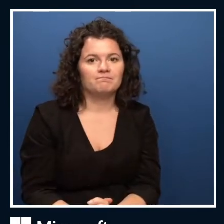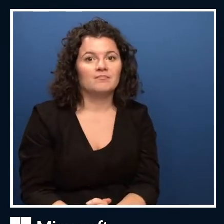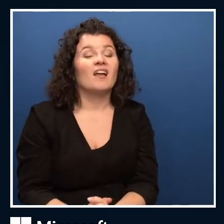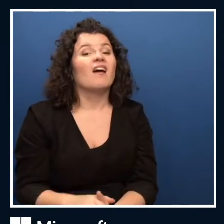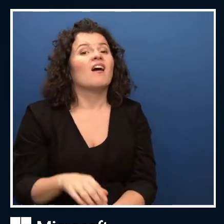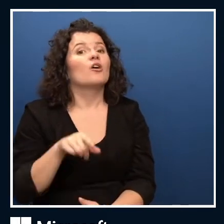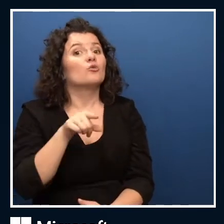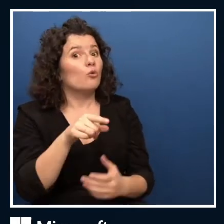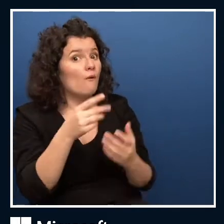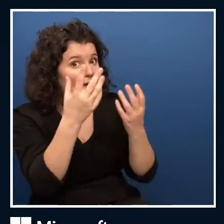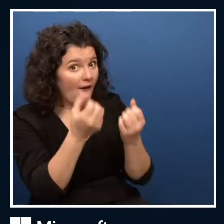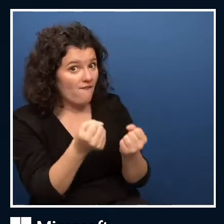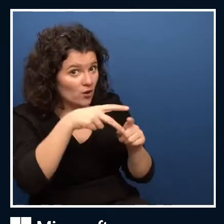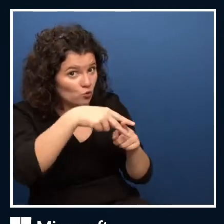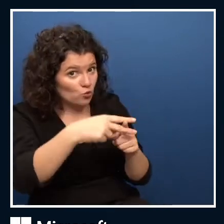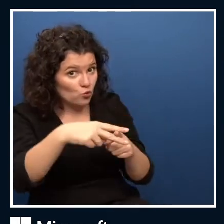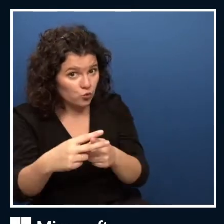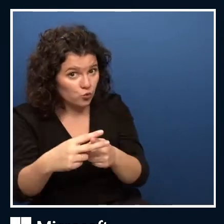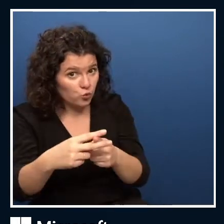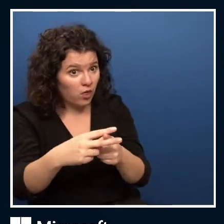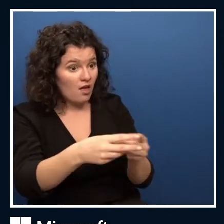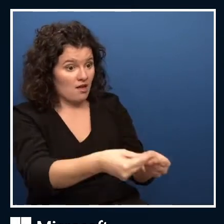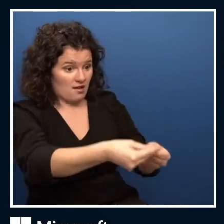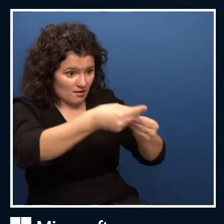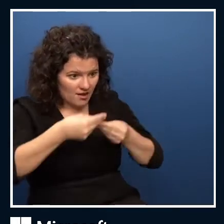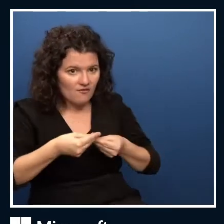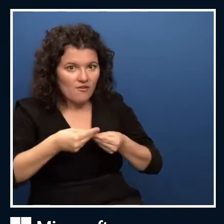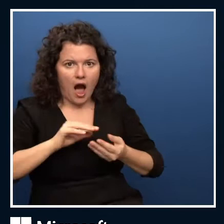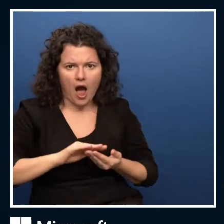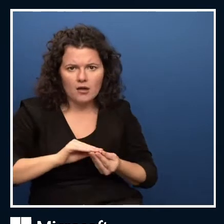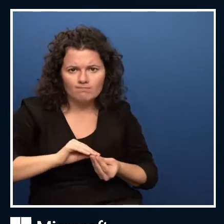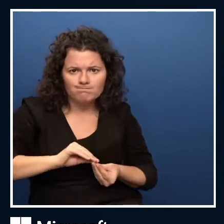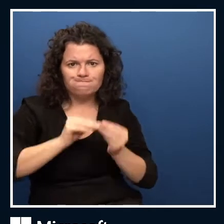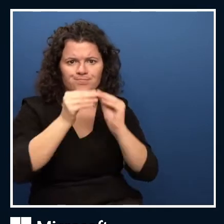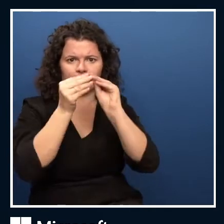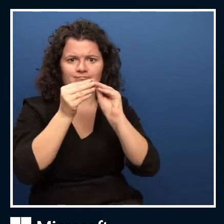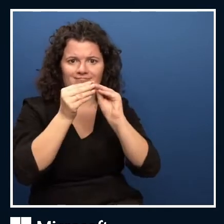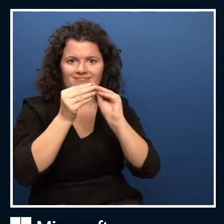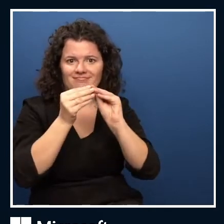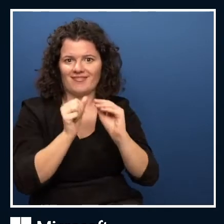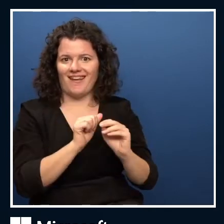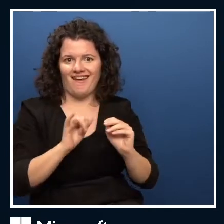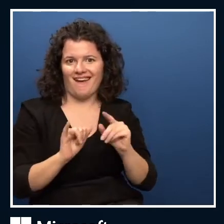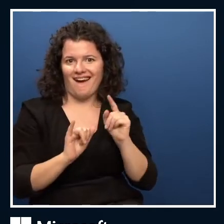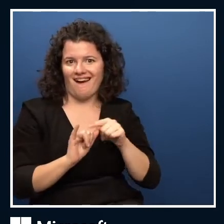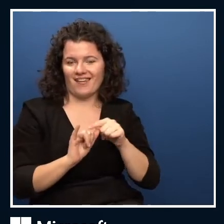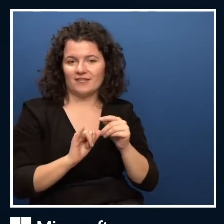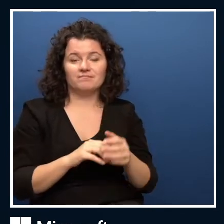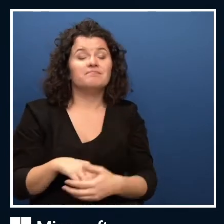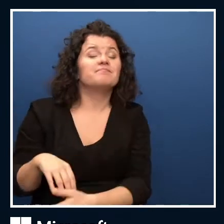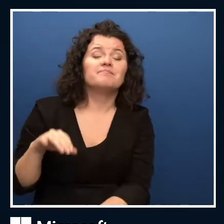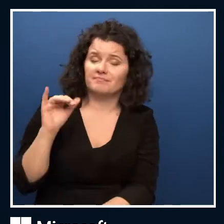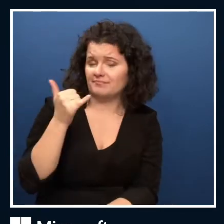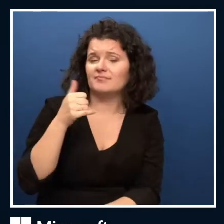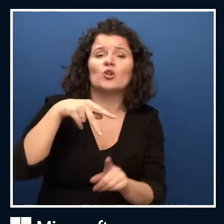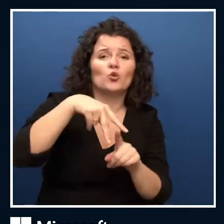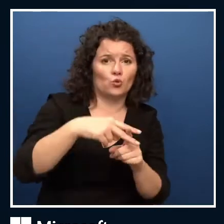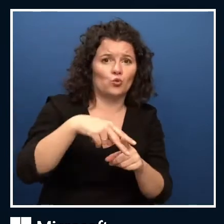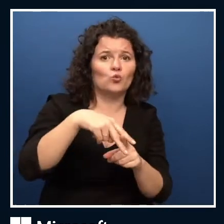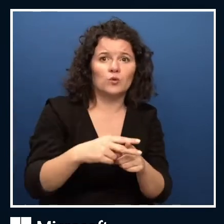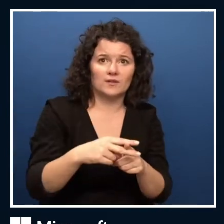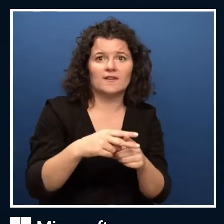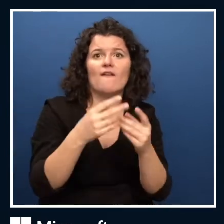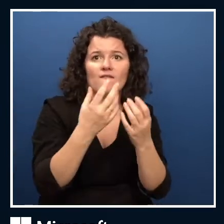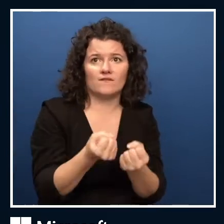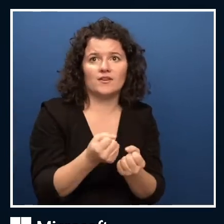Yes, we have a project which is called Deep Pavlov. This is framework for building multi-skill AI